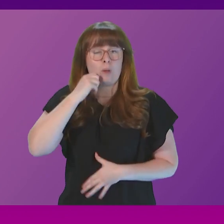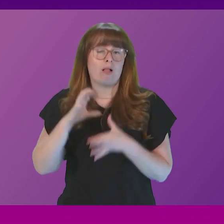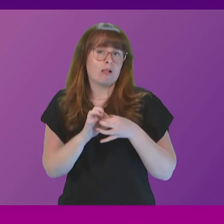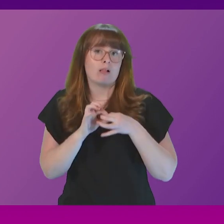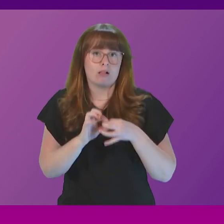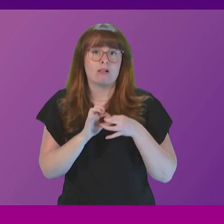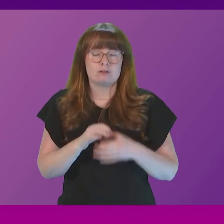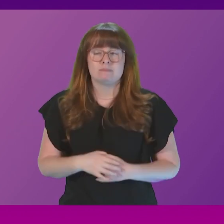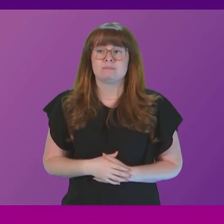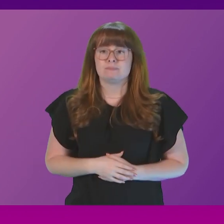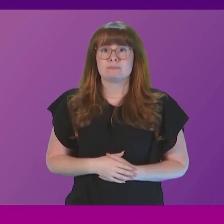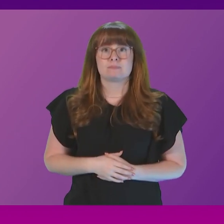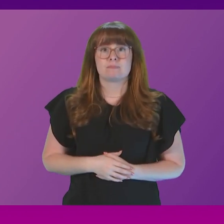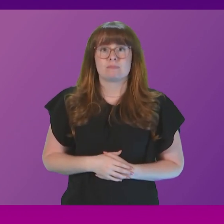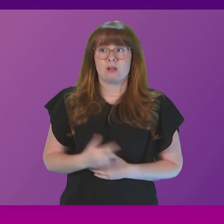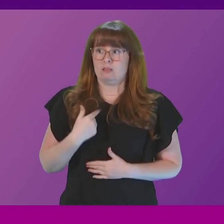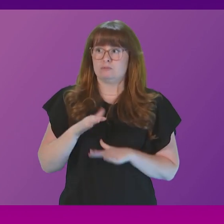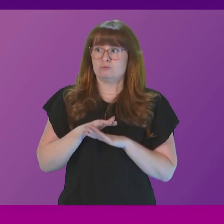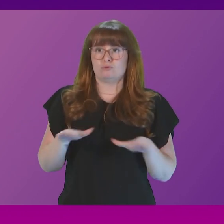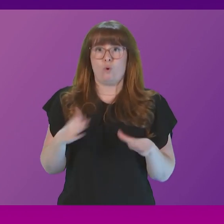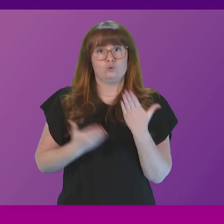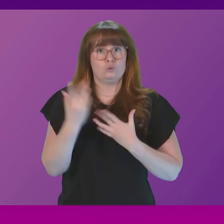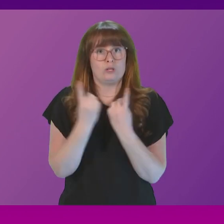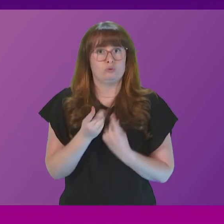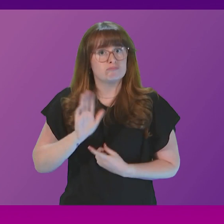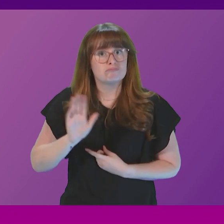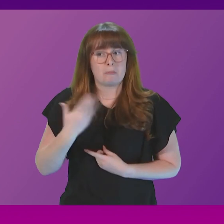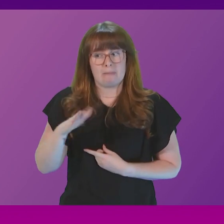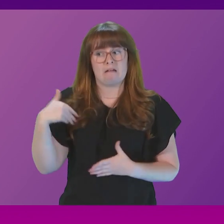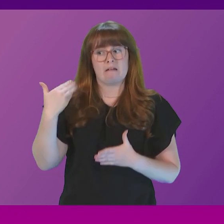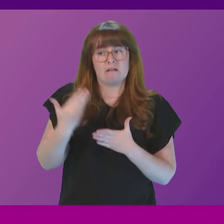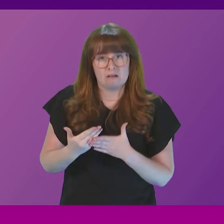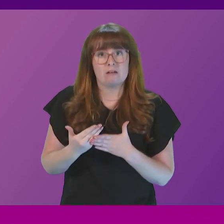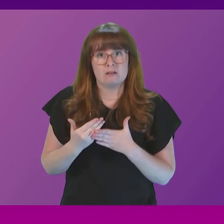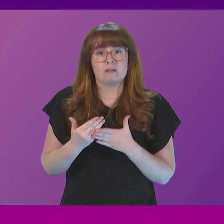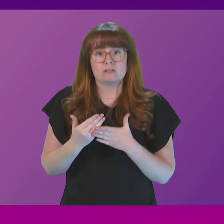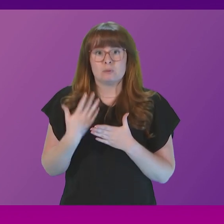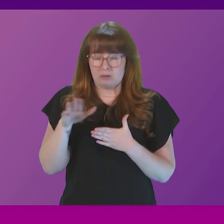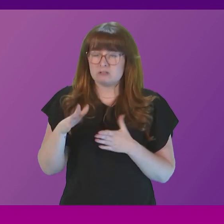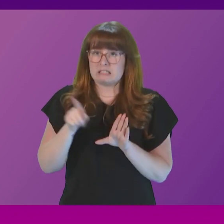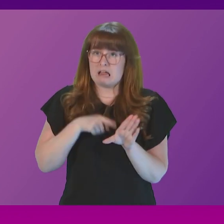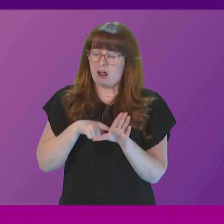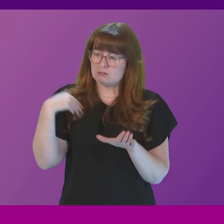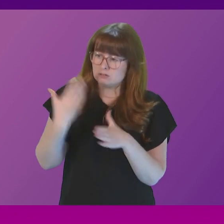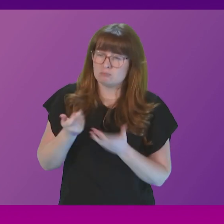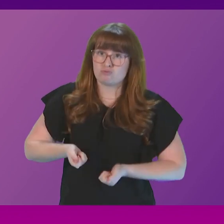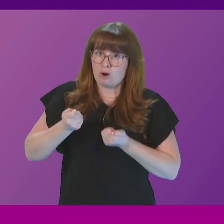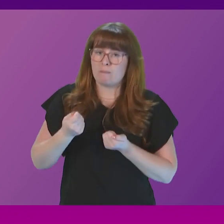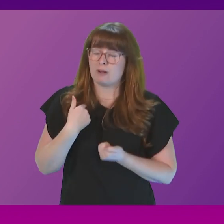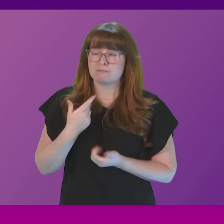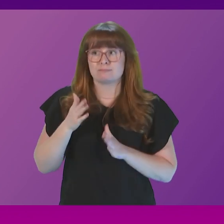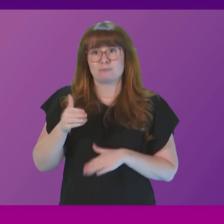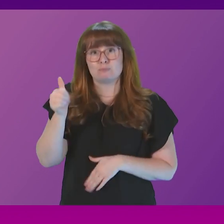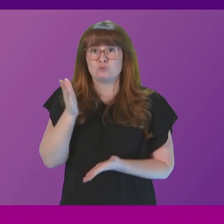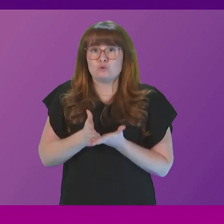so. And certainly, this is not a new issue, it's an issue that's come up over the years, not like I need to tell Audrey Nicholls, given